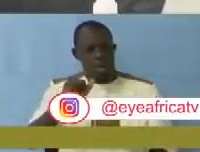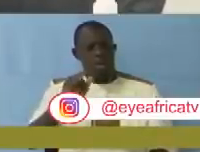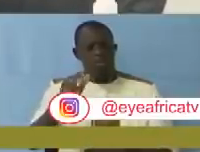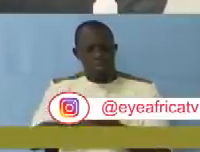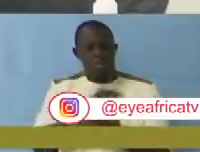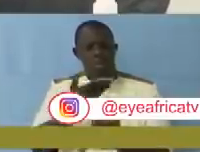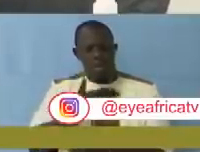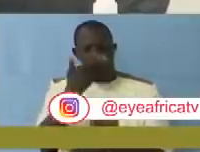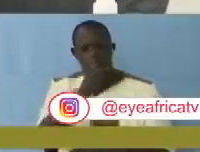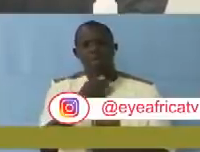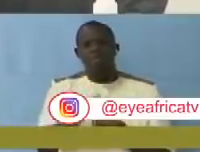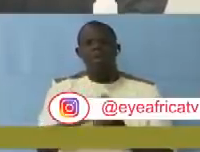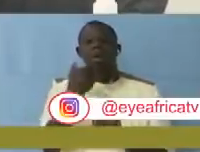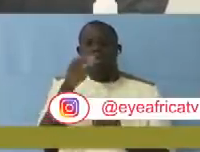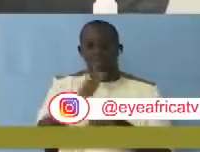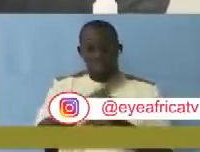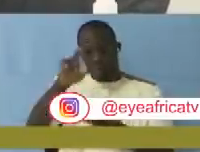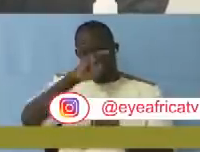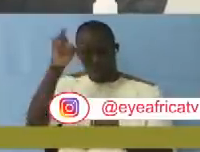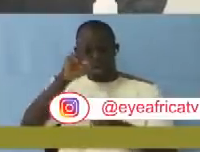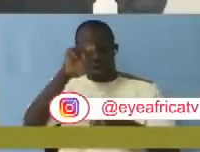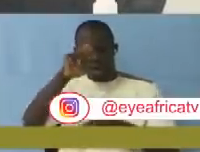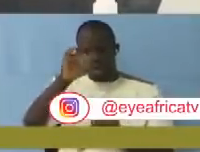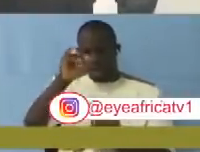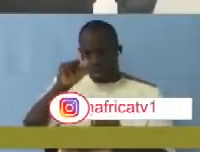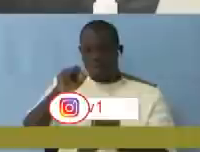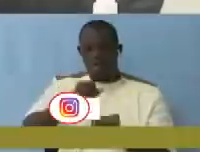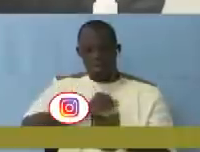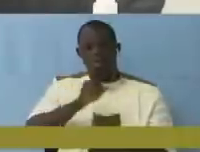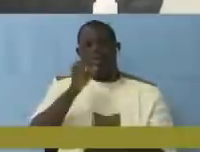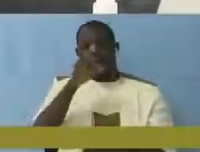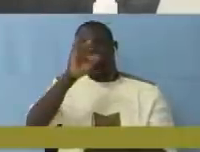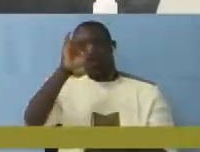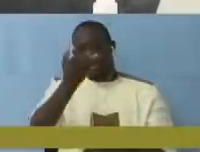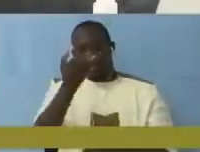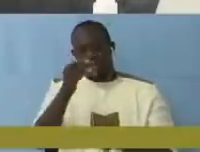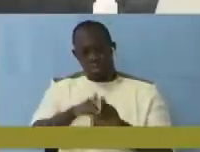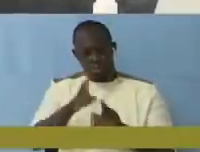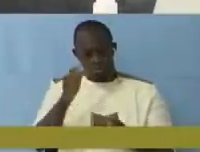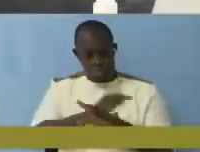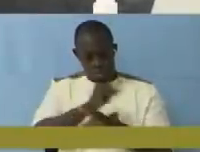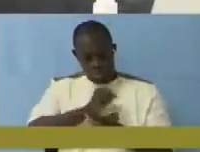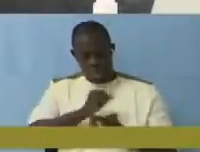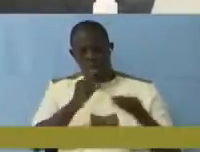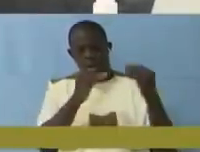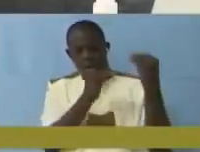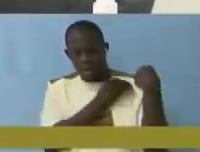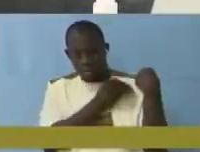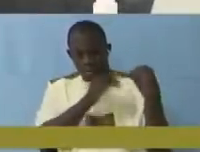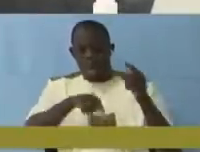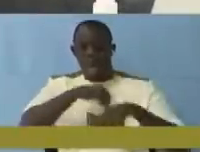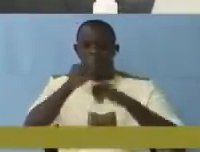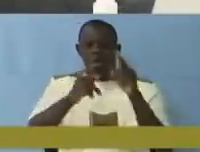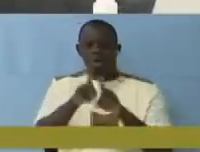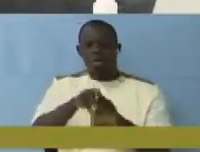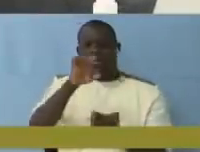Was he working at the NIA at the time? Wasn't he responsible for counter-espionage at the